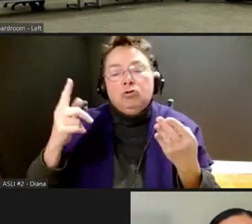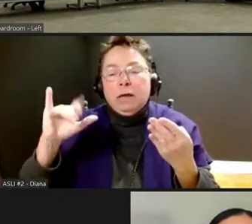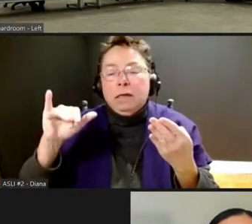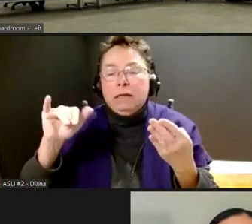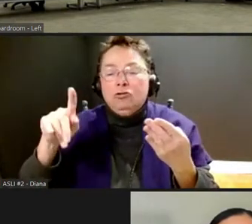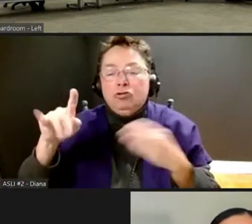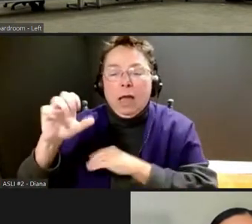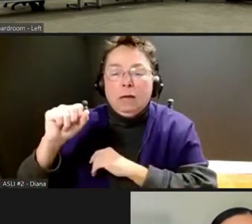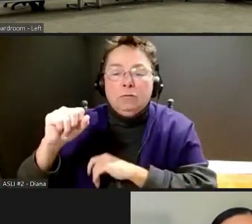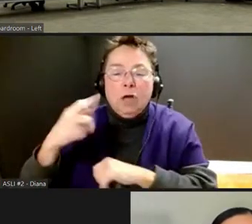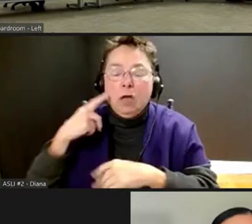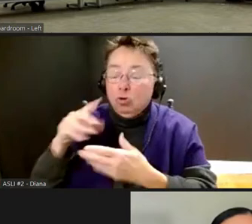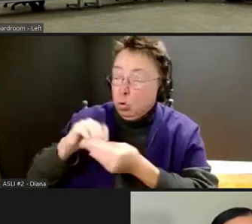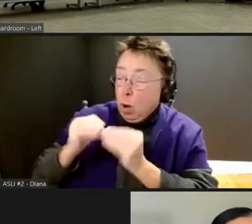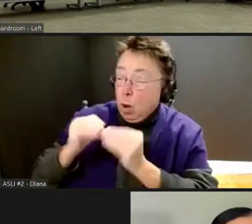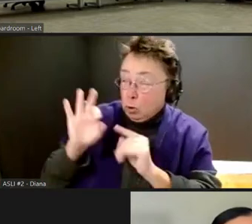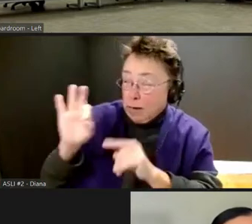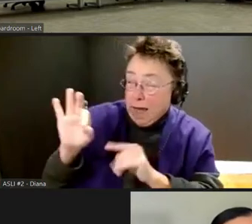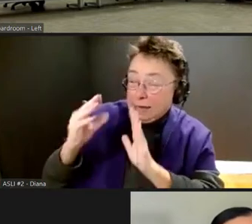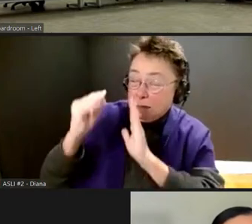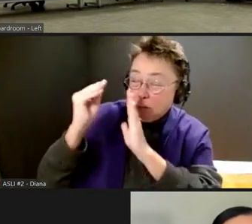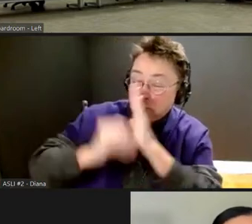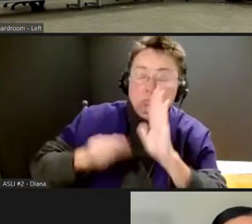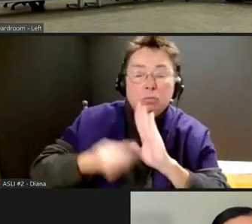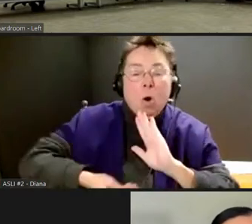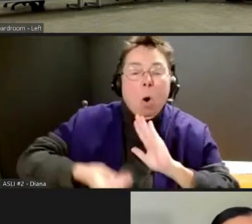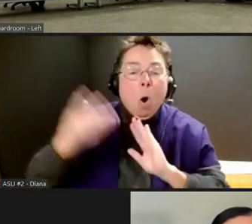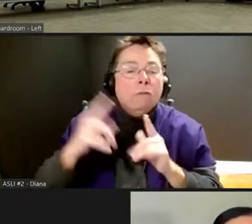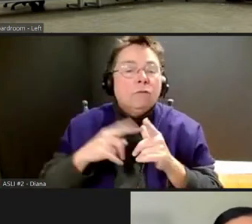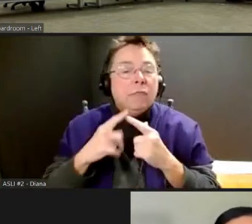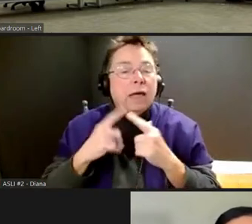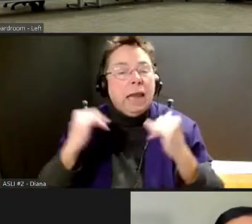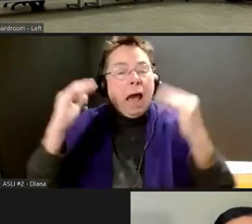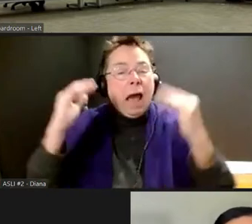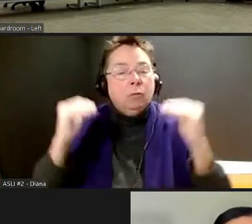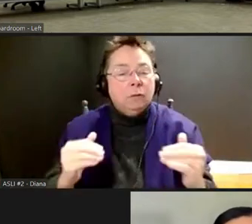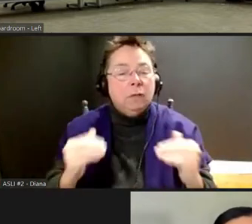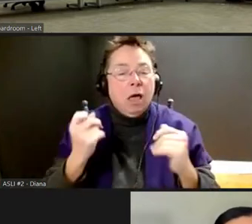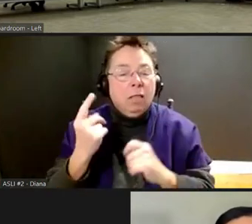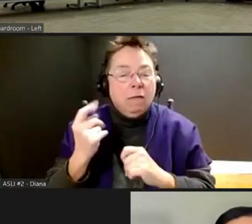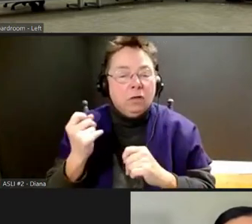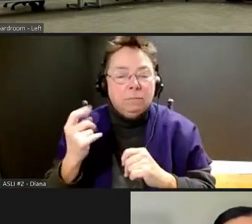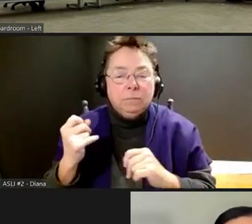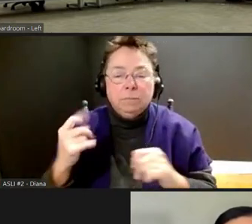to remove agenda item number 9 from the omnibus. Now we can move on to agenda item number 11.